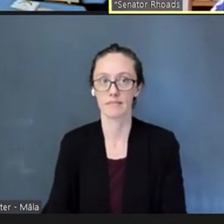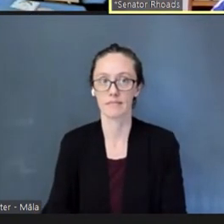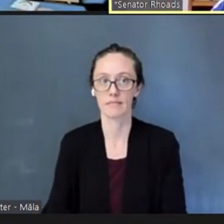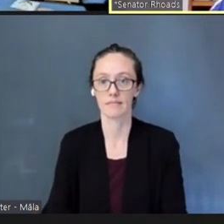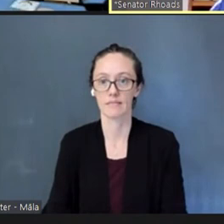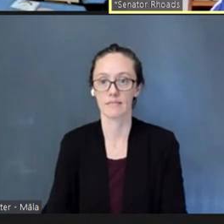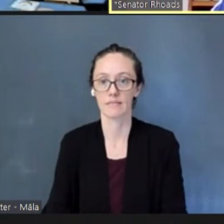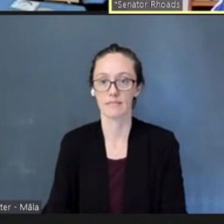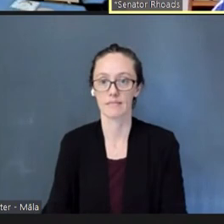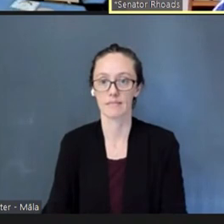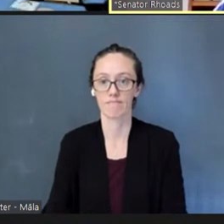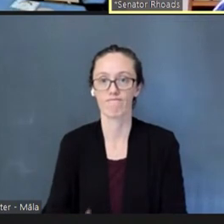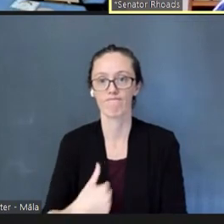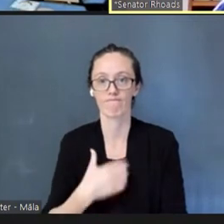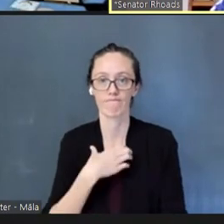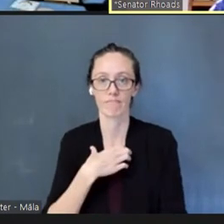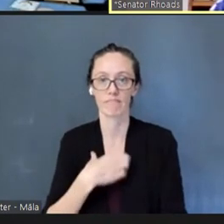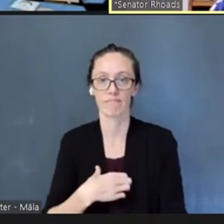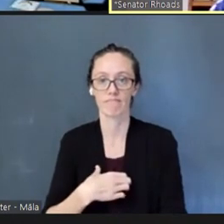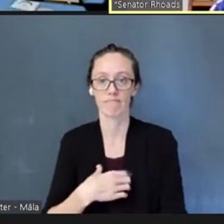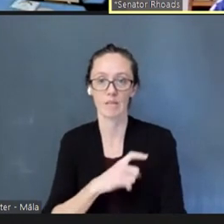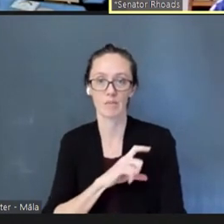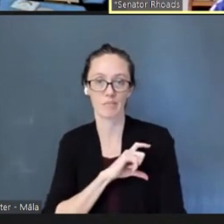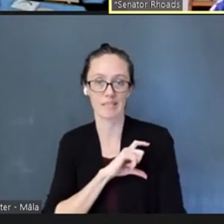Yeah, I wish the police were here.